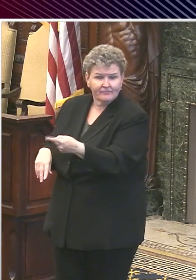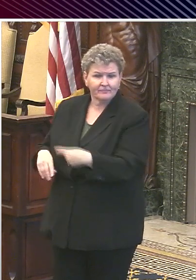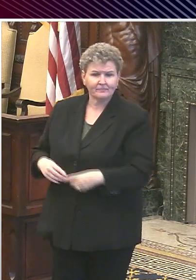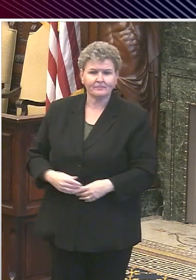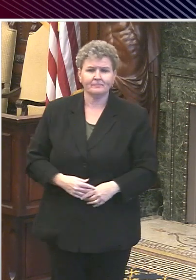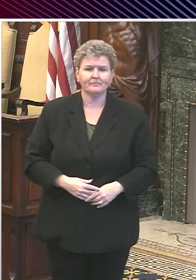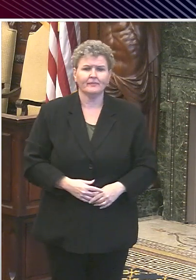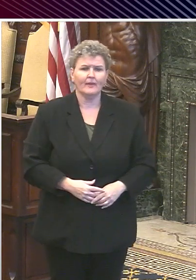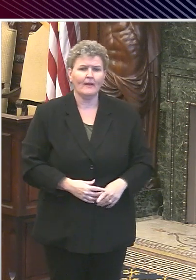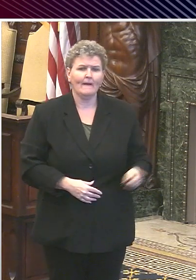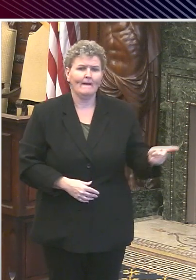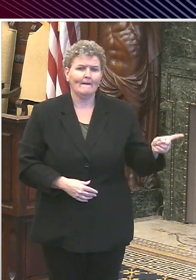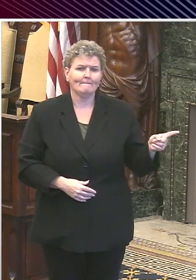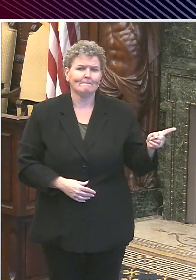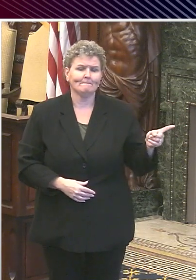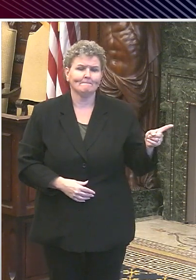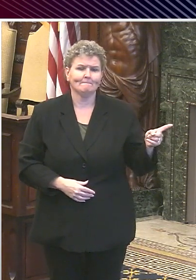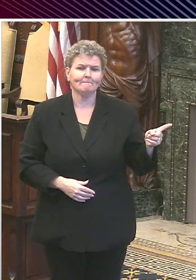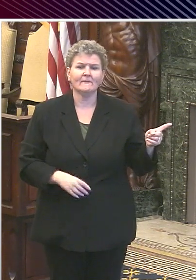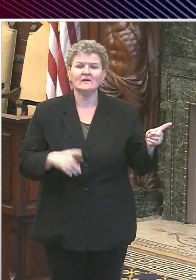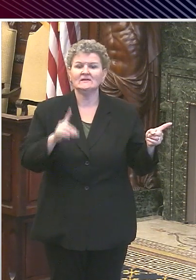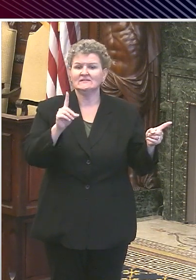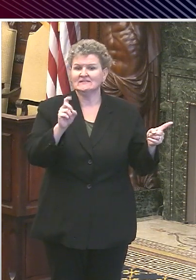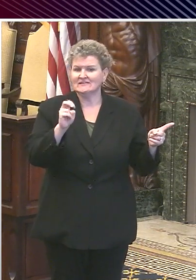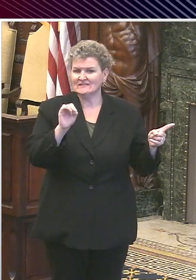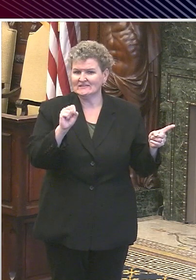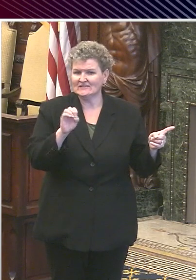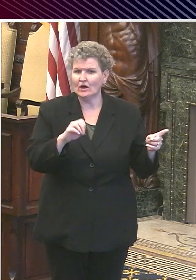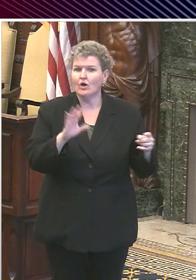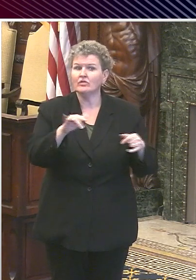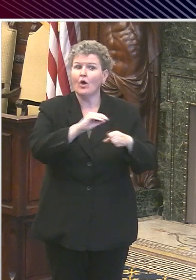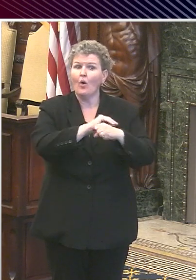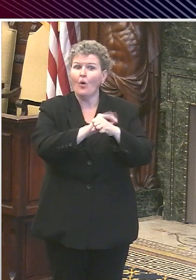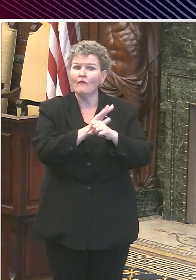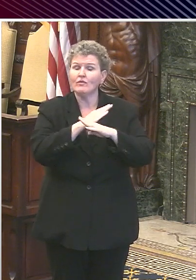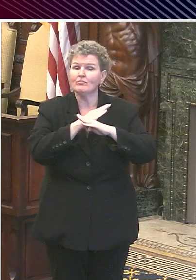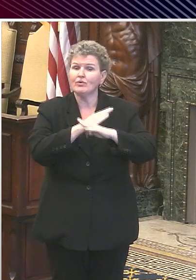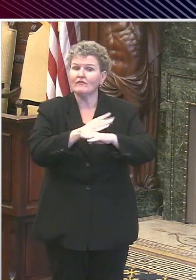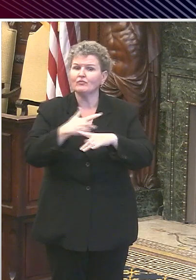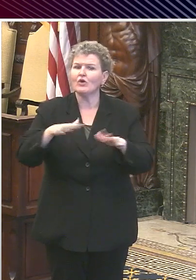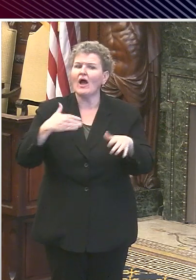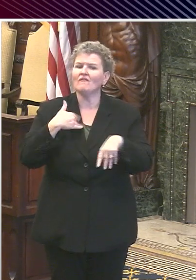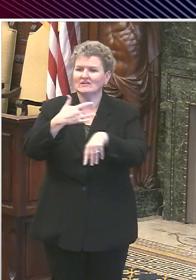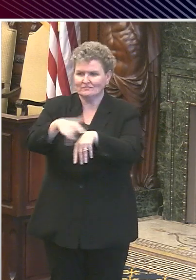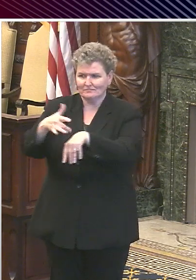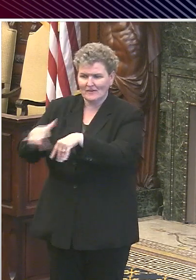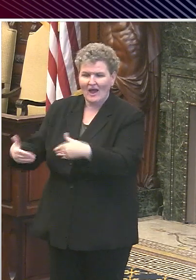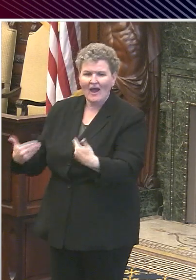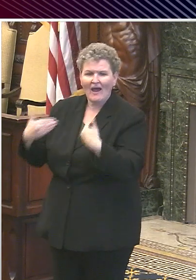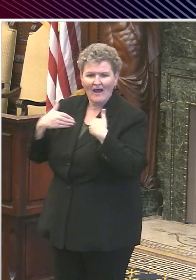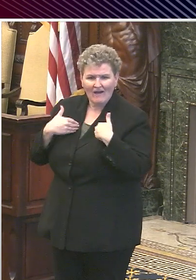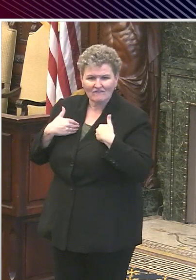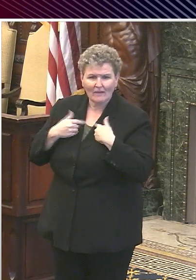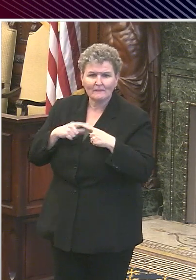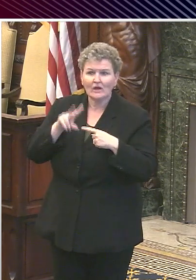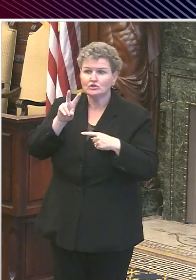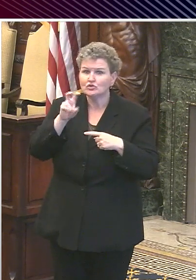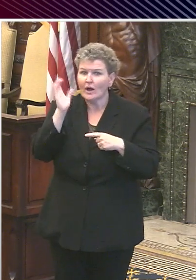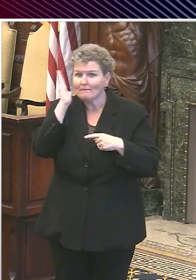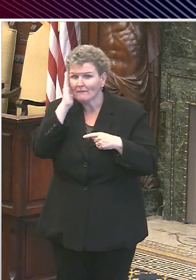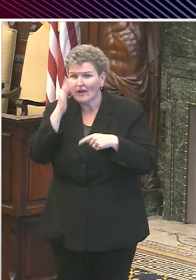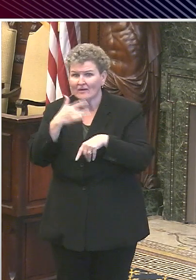Denise, we have space at the COVID prevention sites, and we have about 200 beds available in